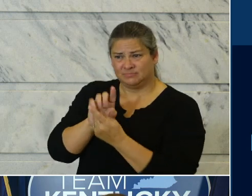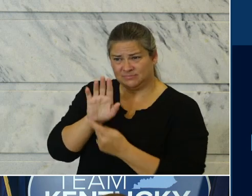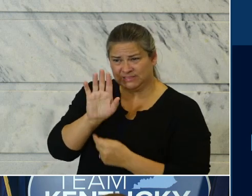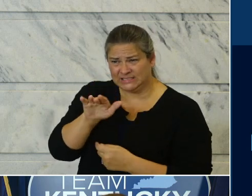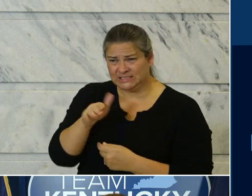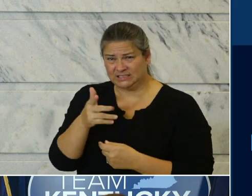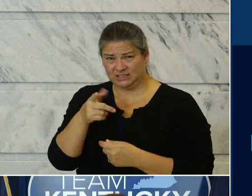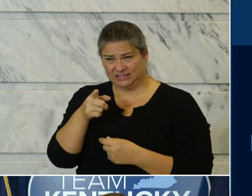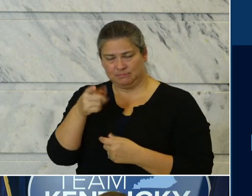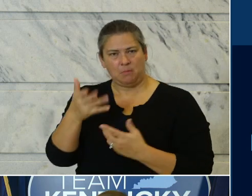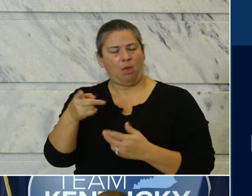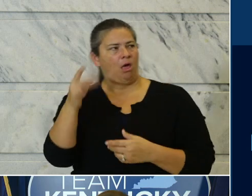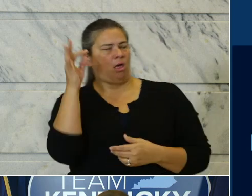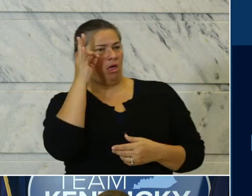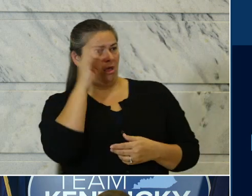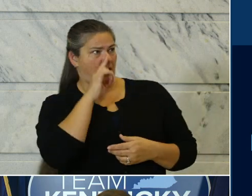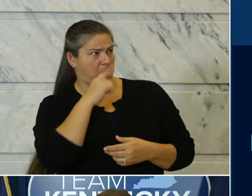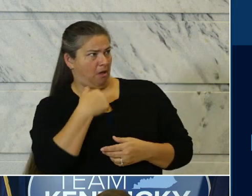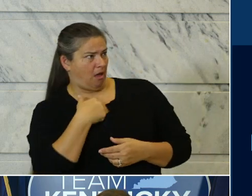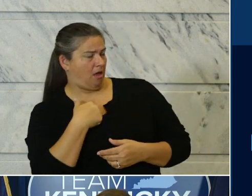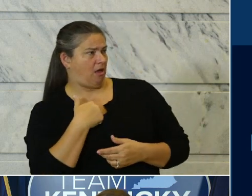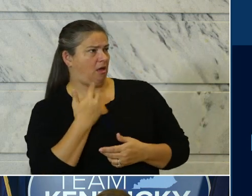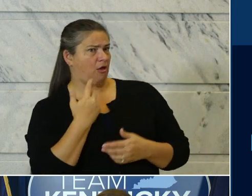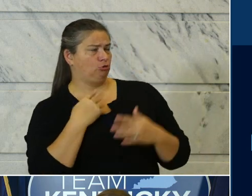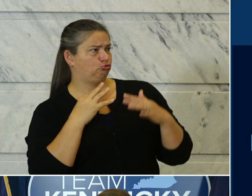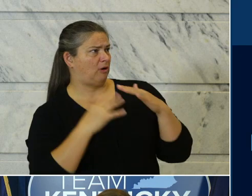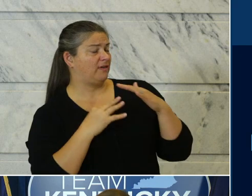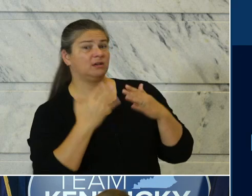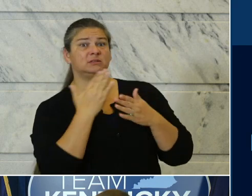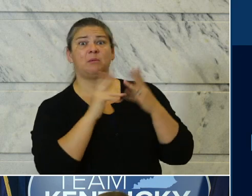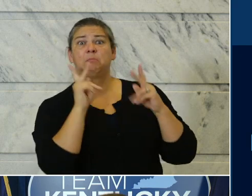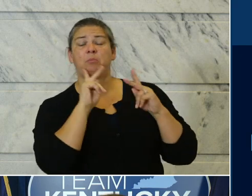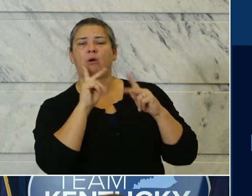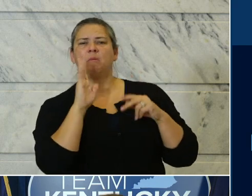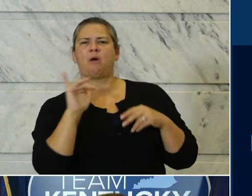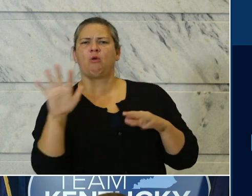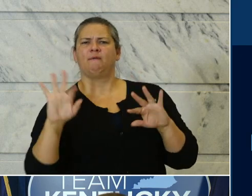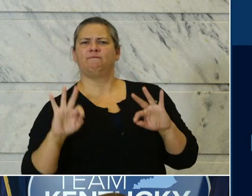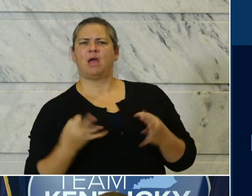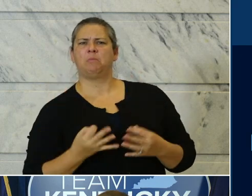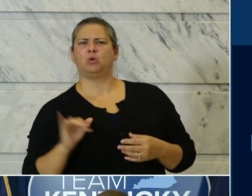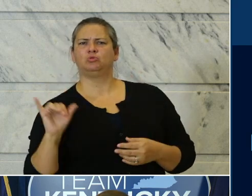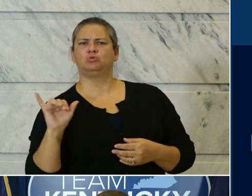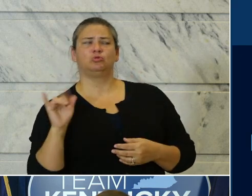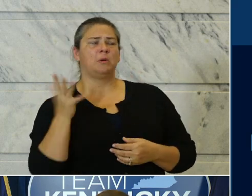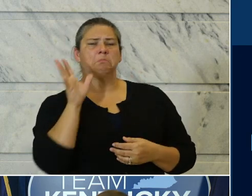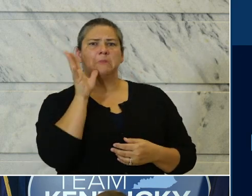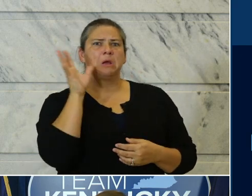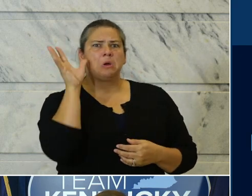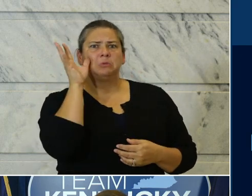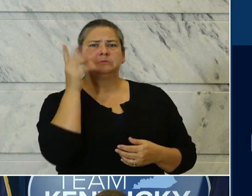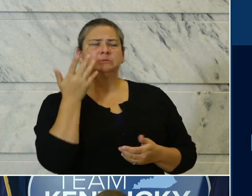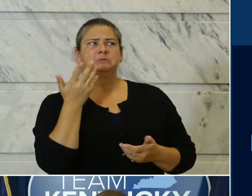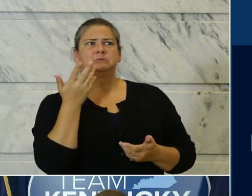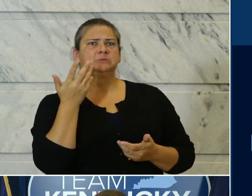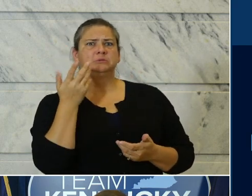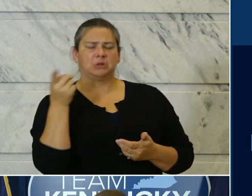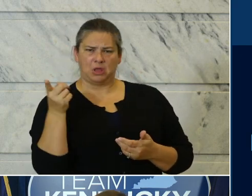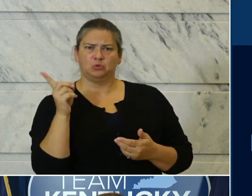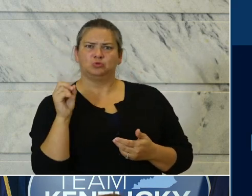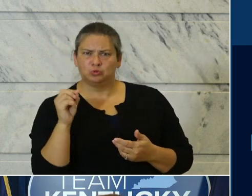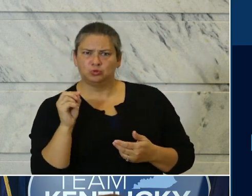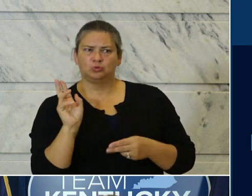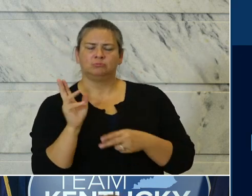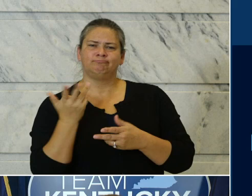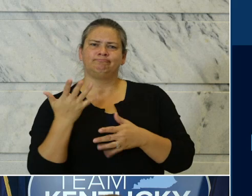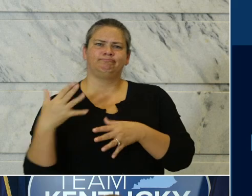so many children are trafficked by their own family members, sometimes even parents, and that requires someone with the